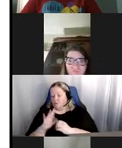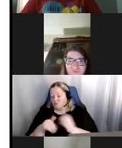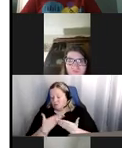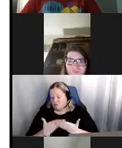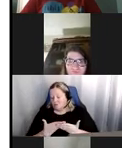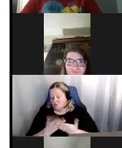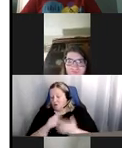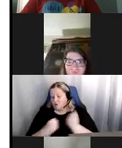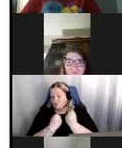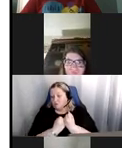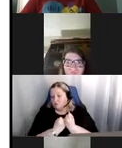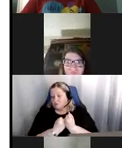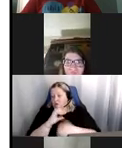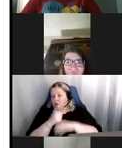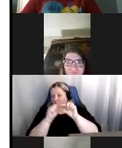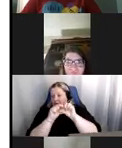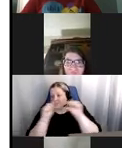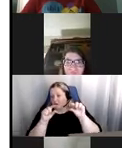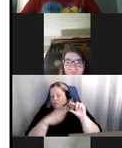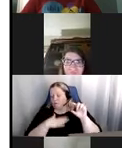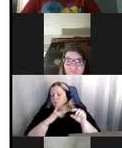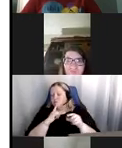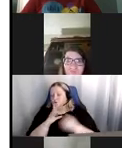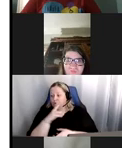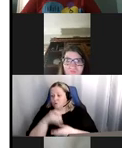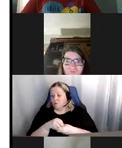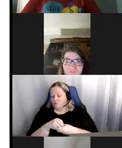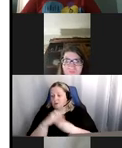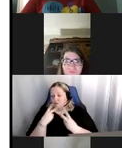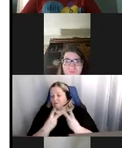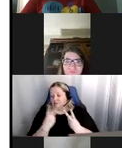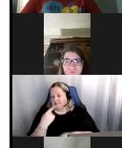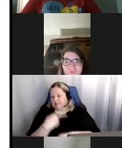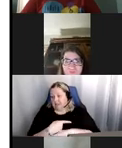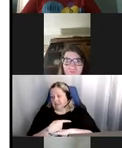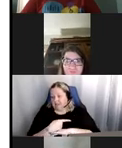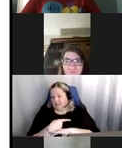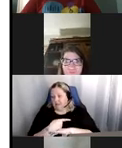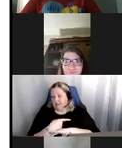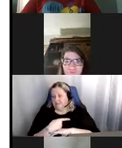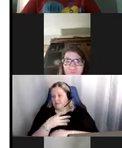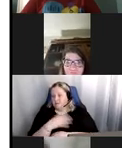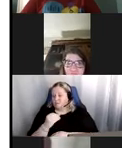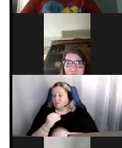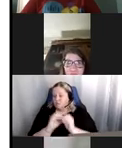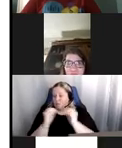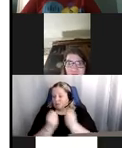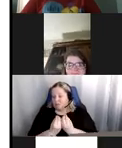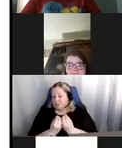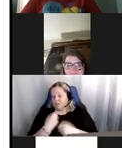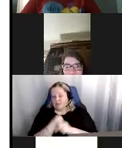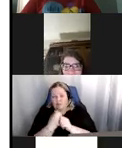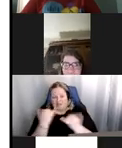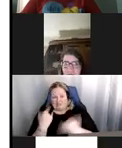of our sponsors are anchored at the top, so please be sure you include them in your visit today. These are companies and organizations that have made today